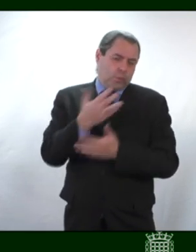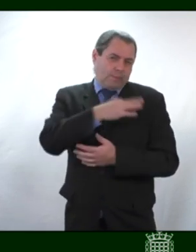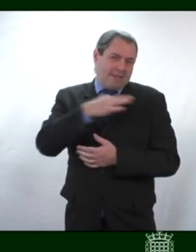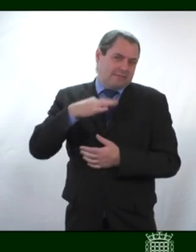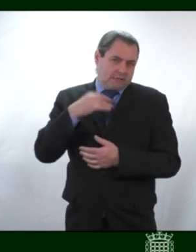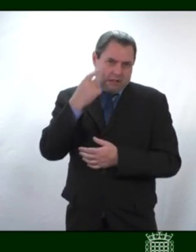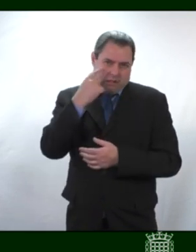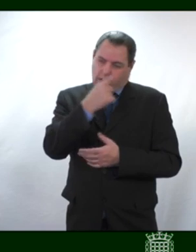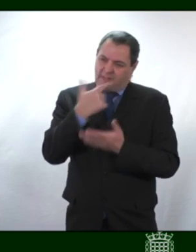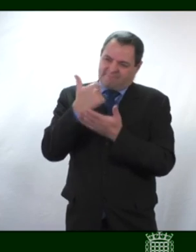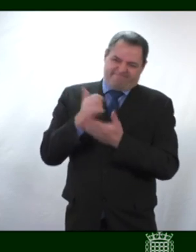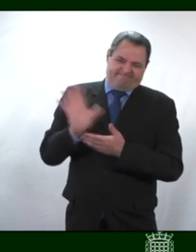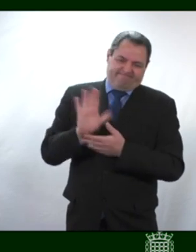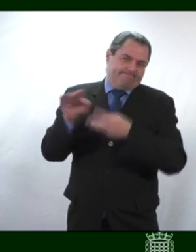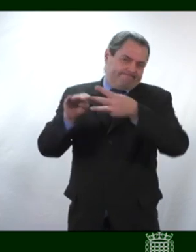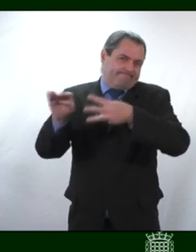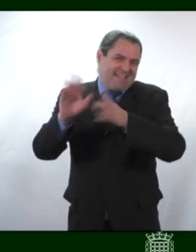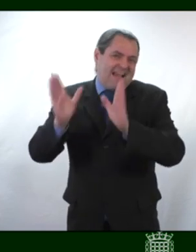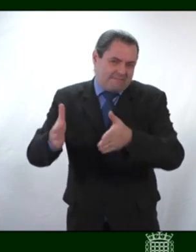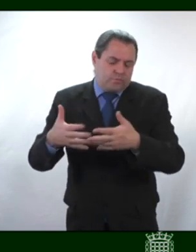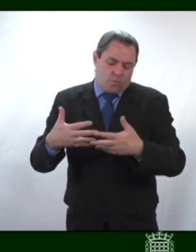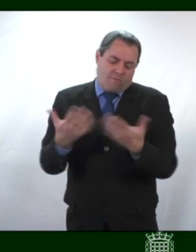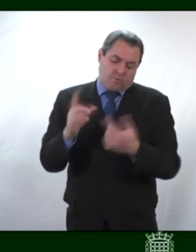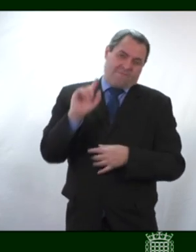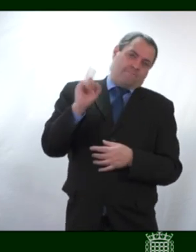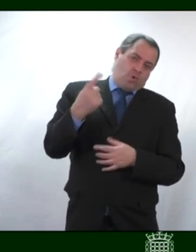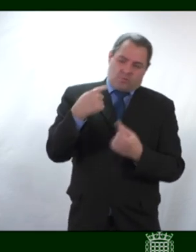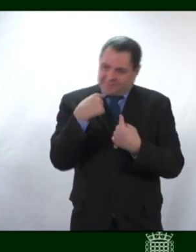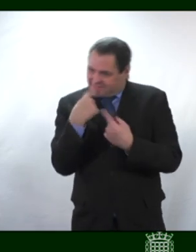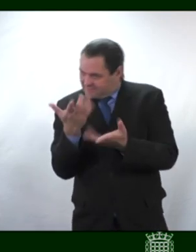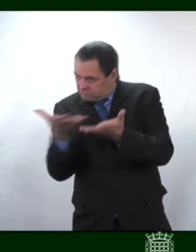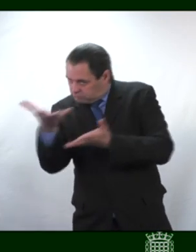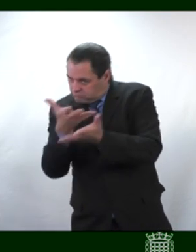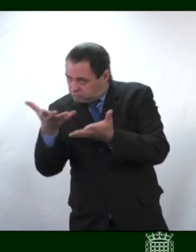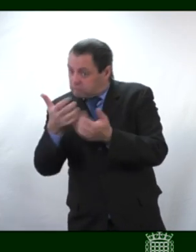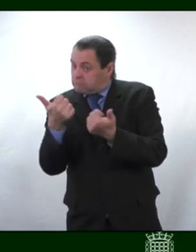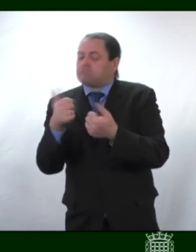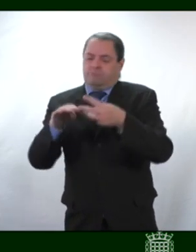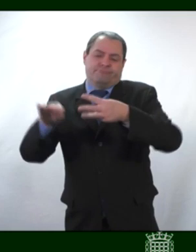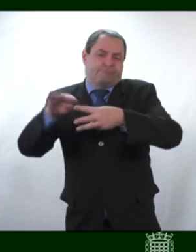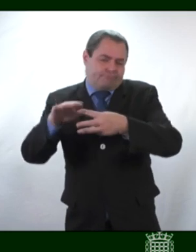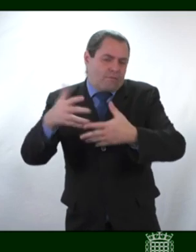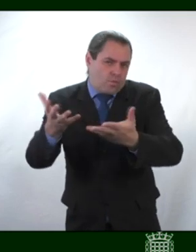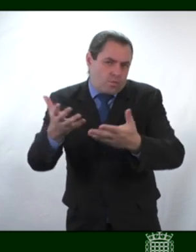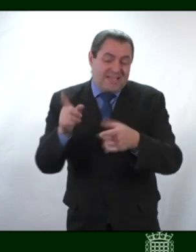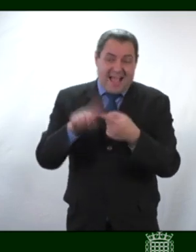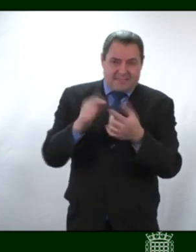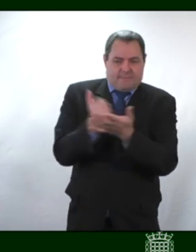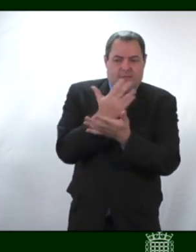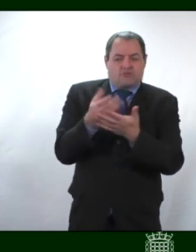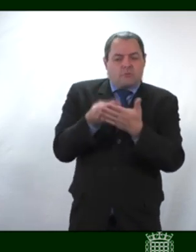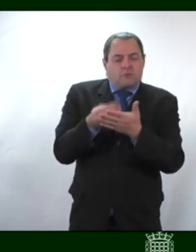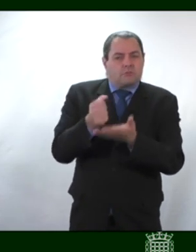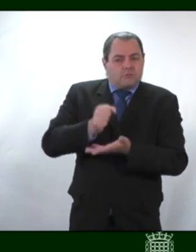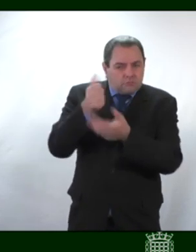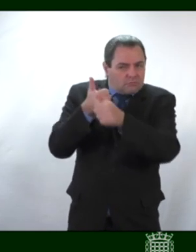to move urgently, then of course we would seek to do that with the support of the local